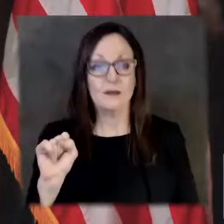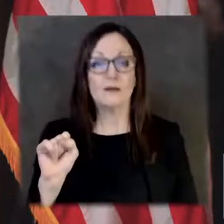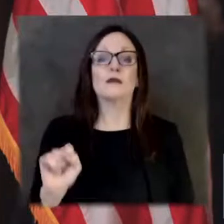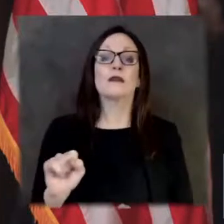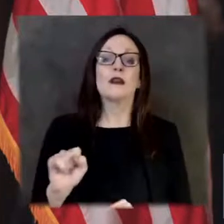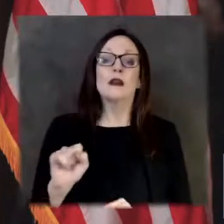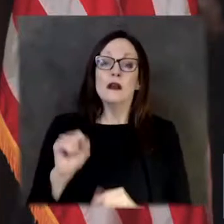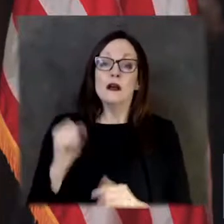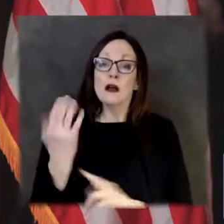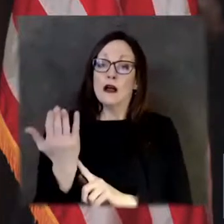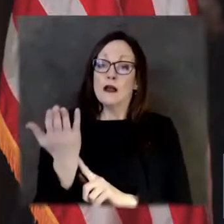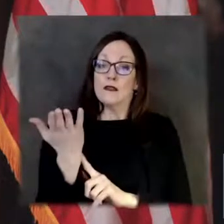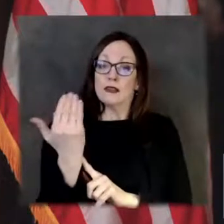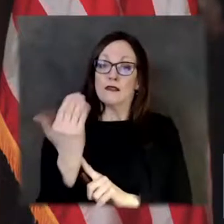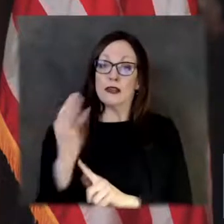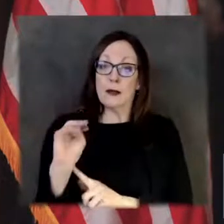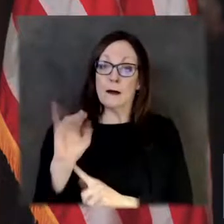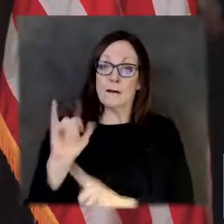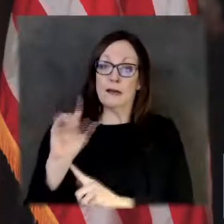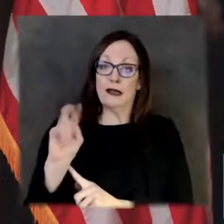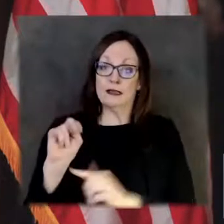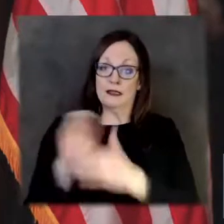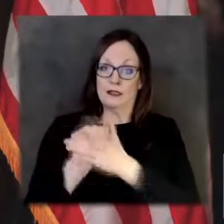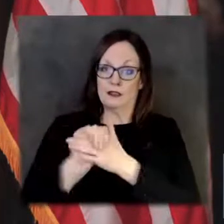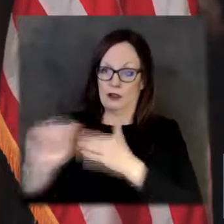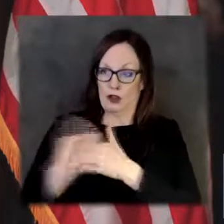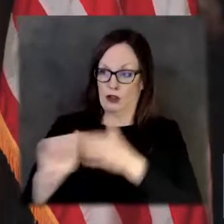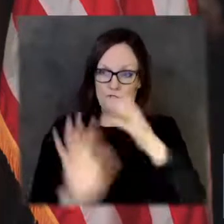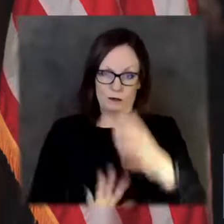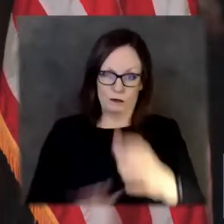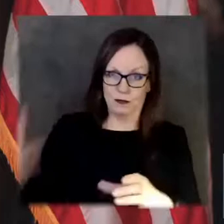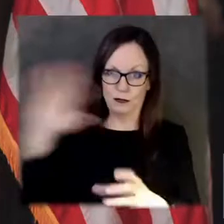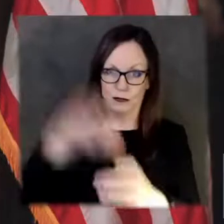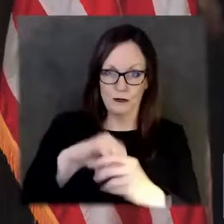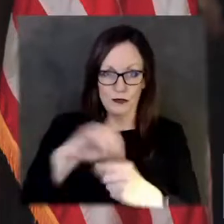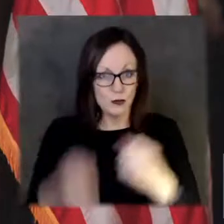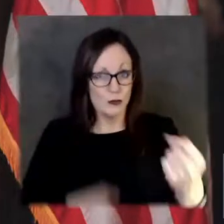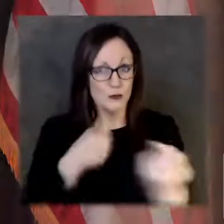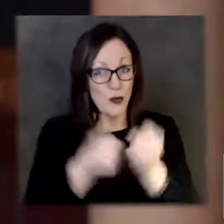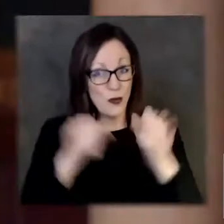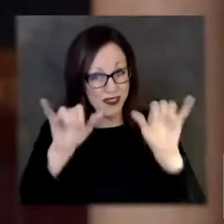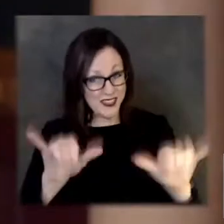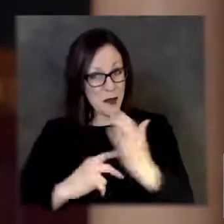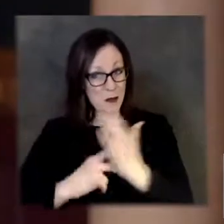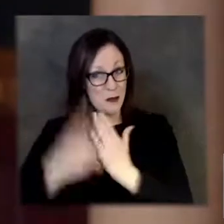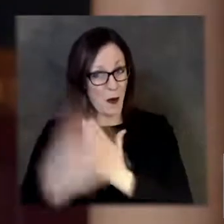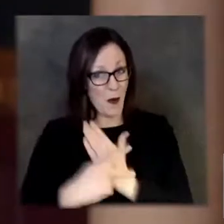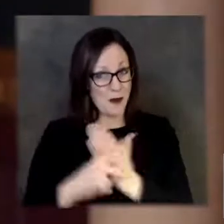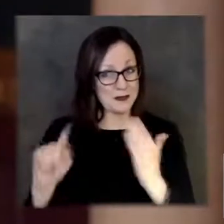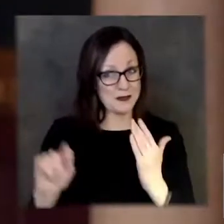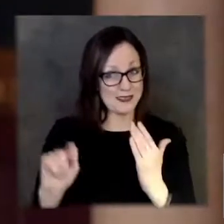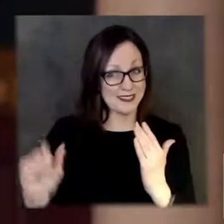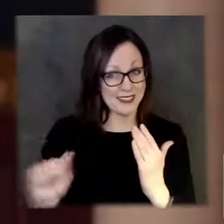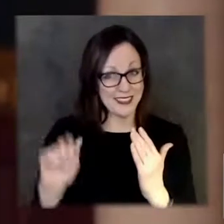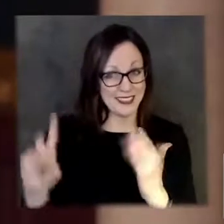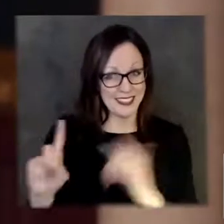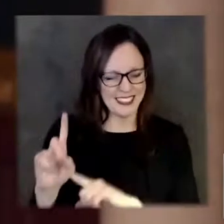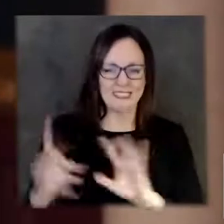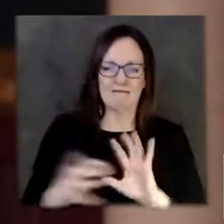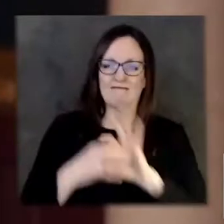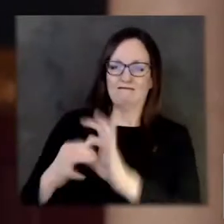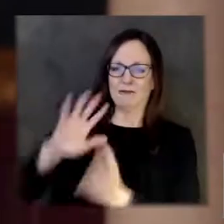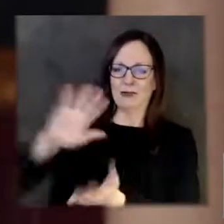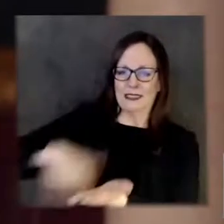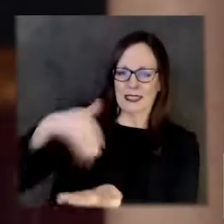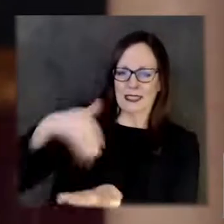by providing an additional $15 million to expand this program. A decade-long study